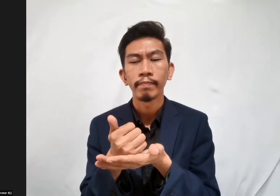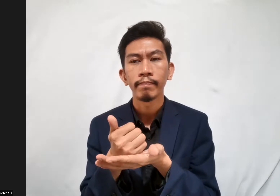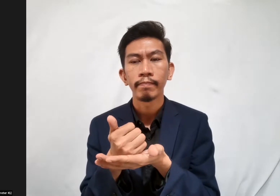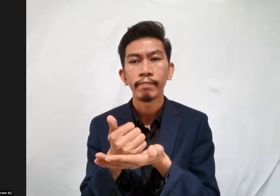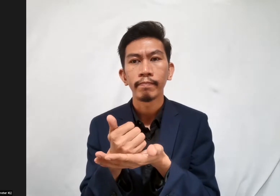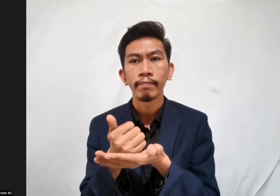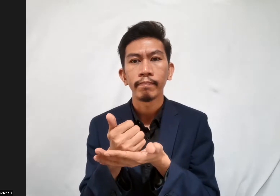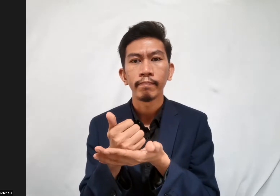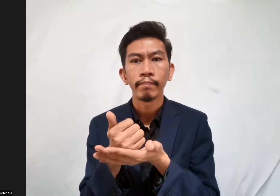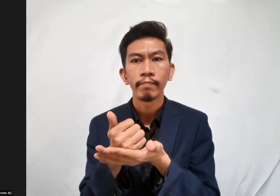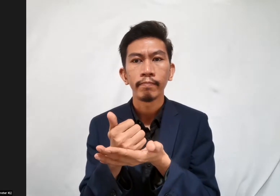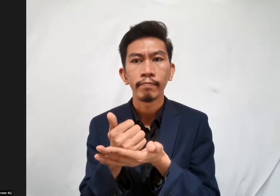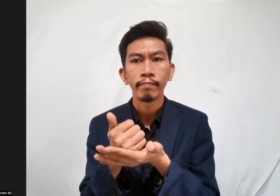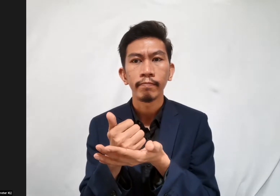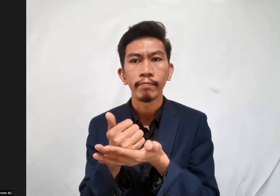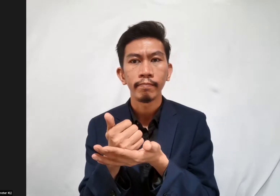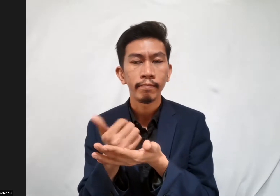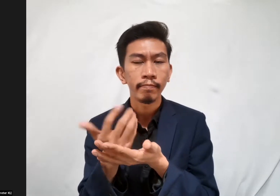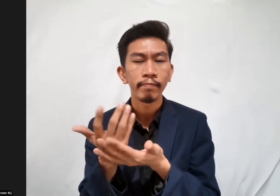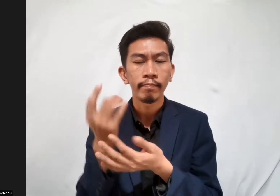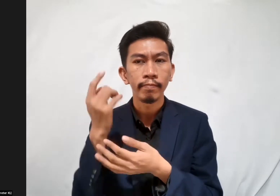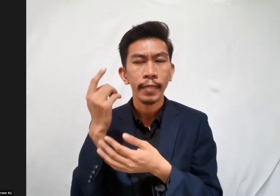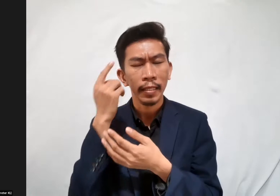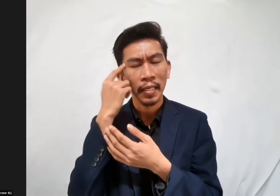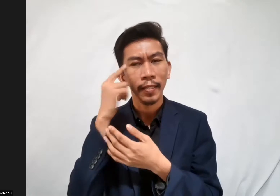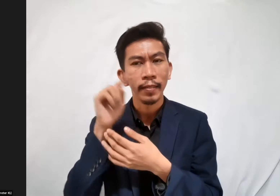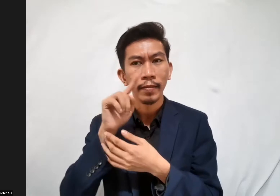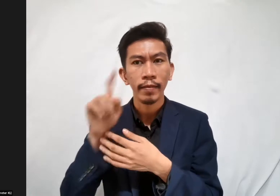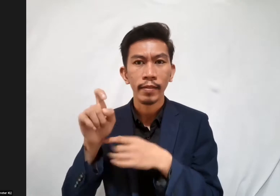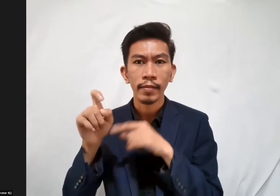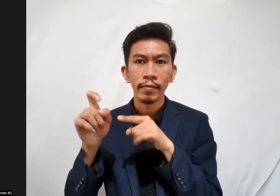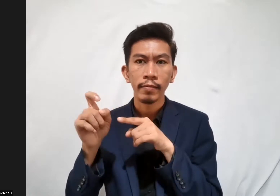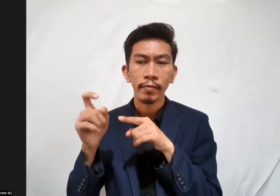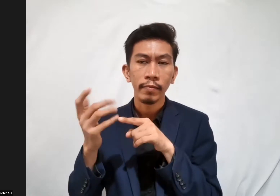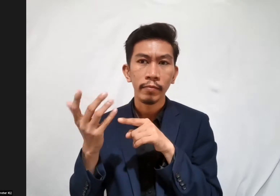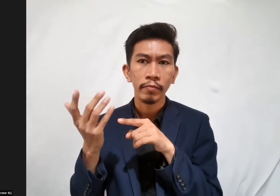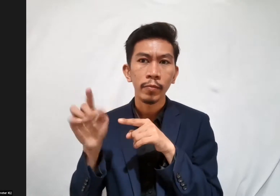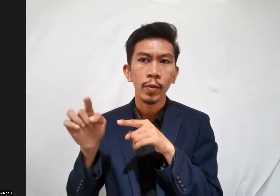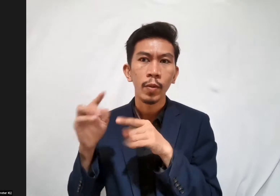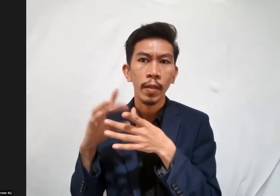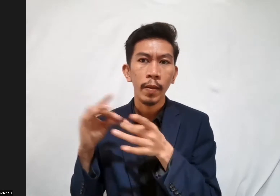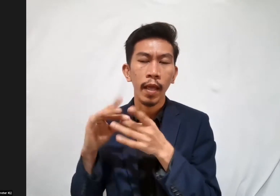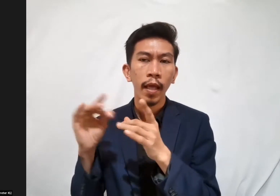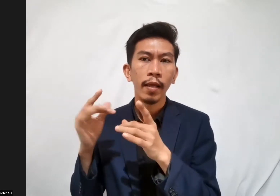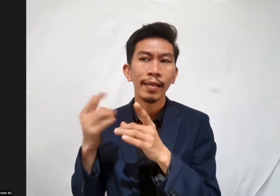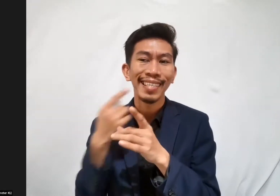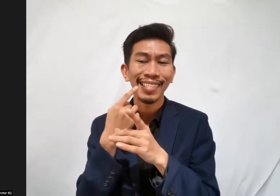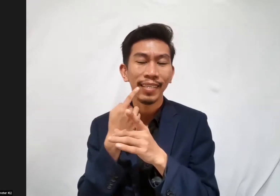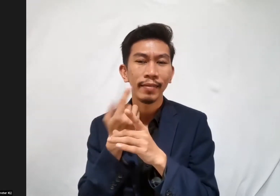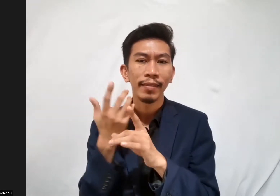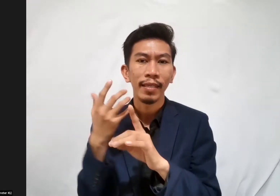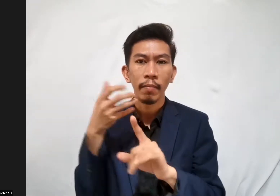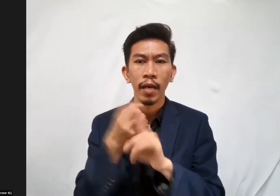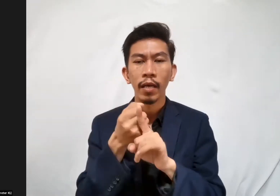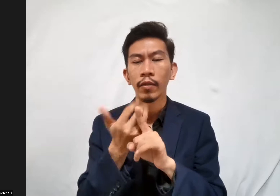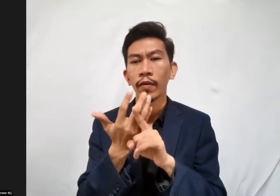on the current, I think the question is, you mentioned the impact of the pandemic on cancer. Can